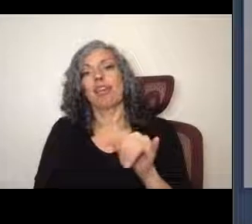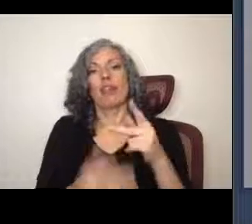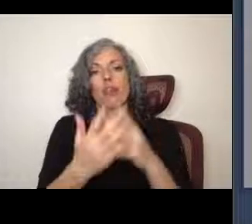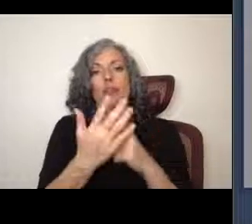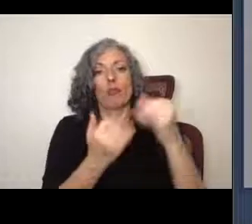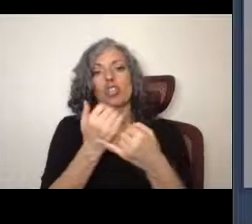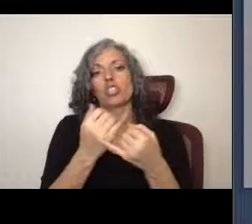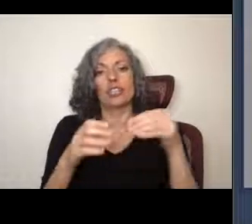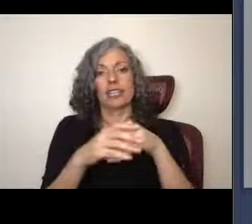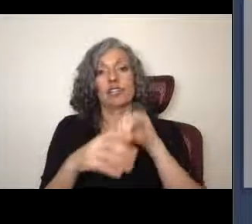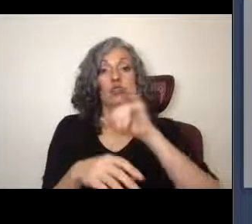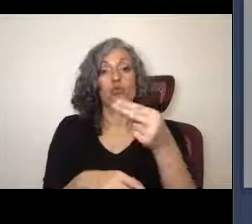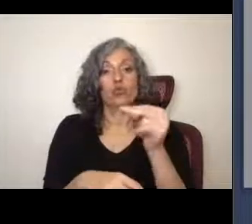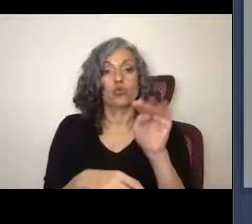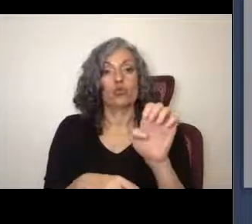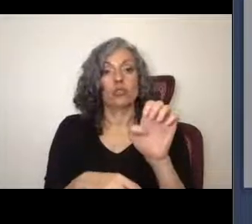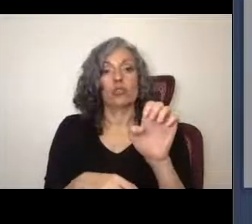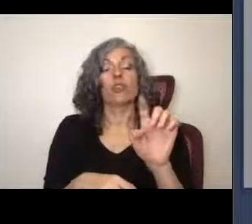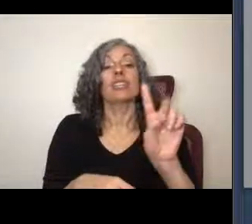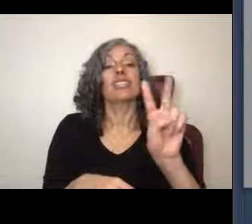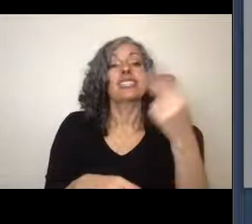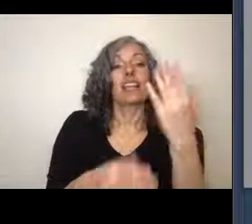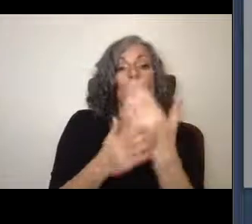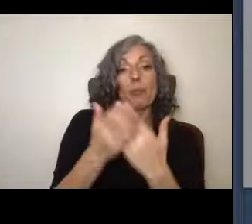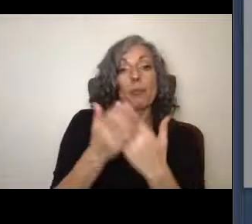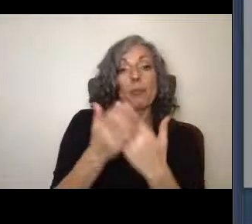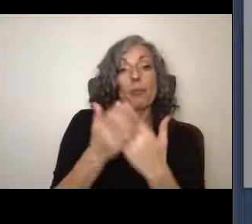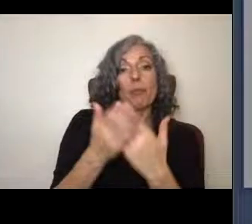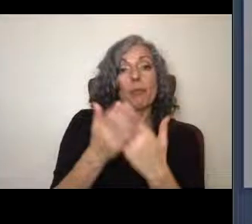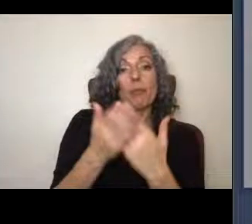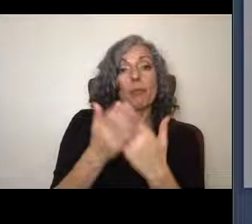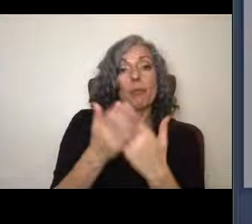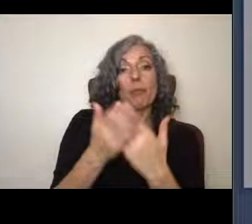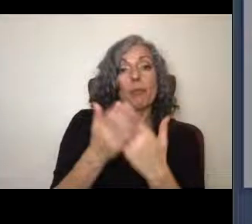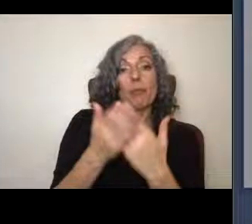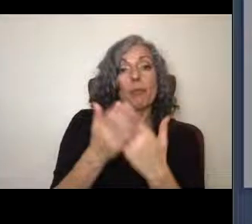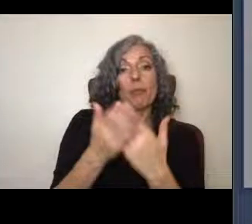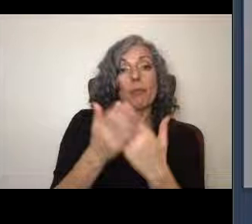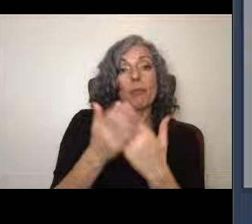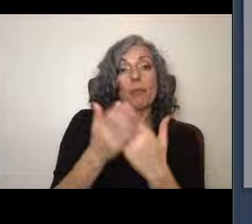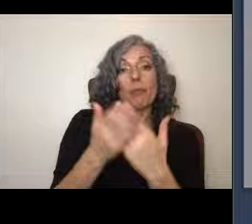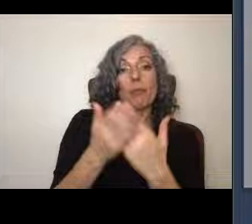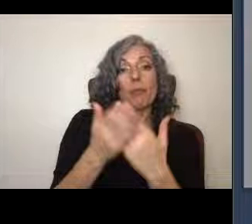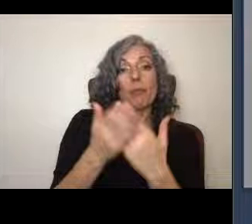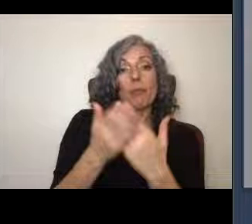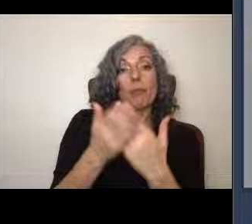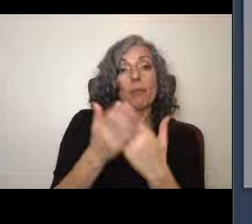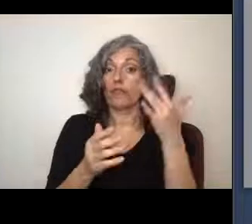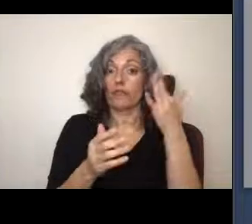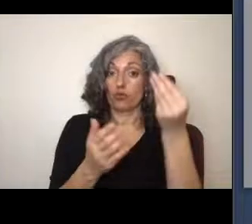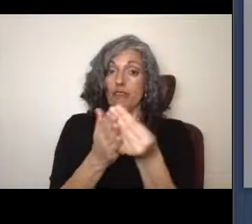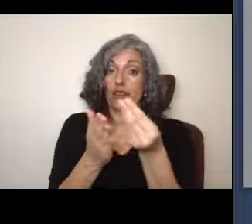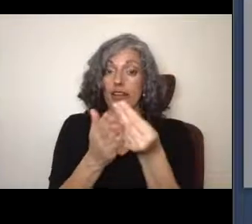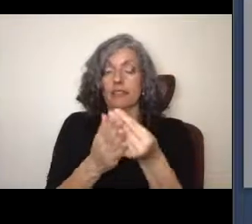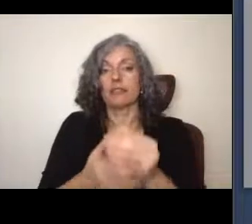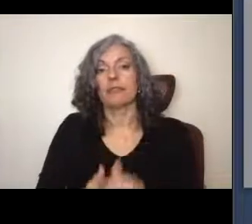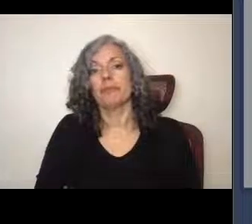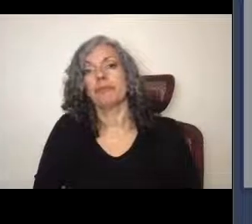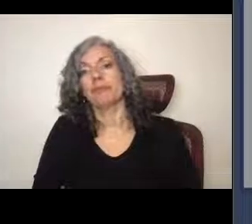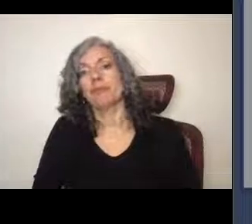in June to fund the second part of the environmental phase, with a third part to be funded in the future. Instead of approving that proposal, the